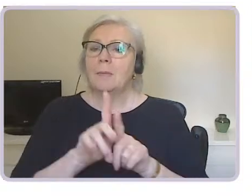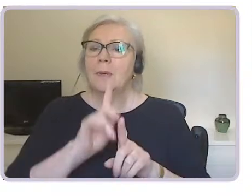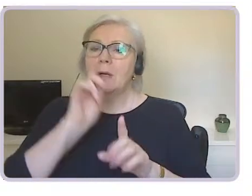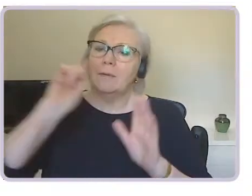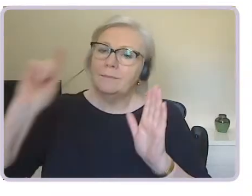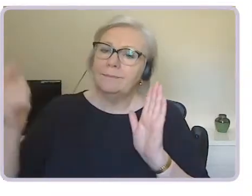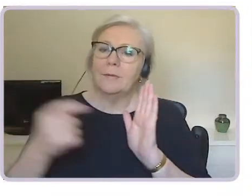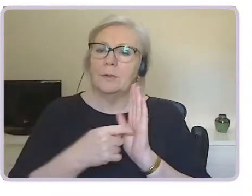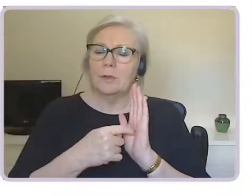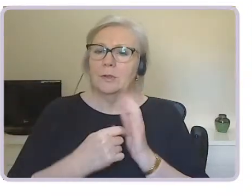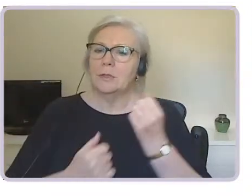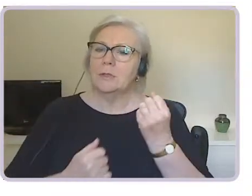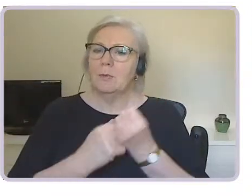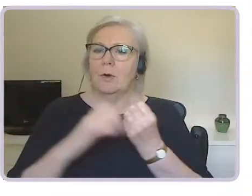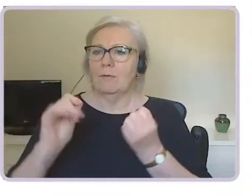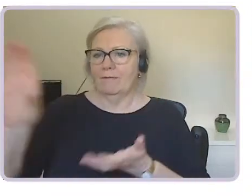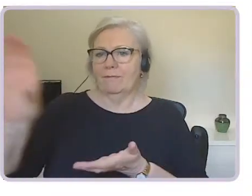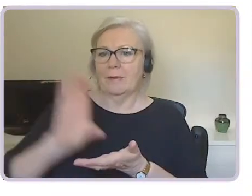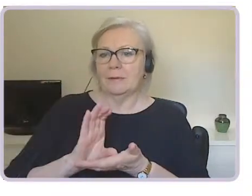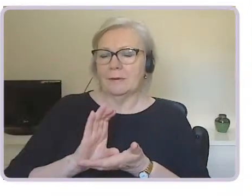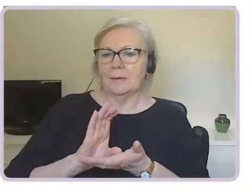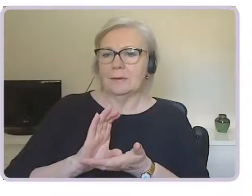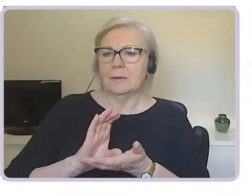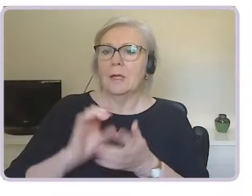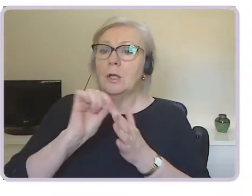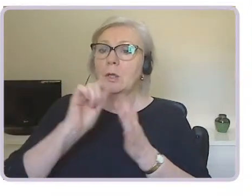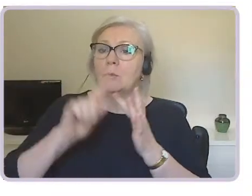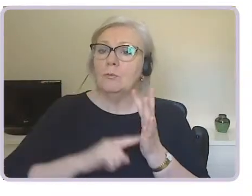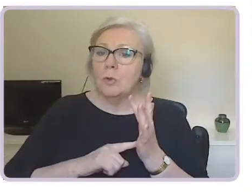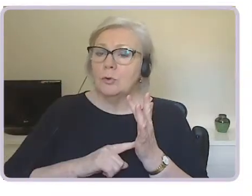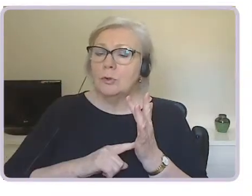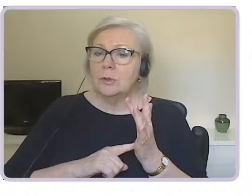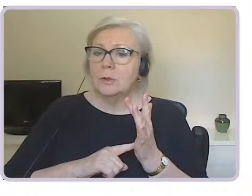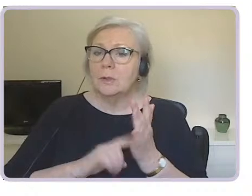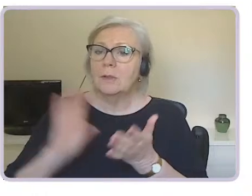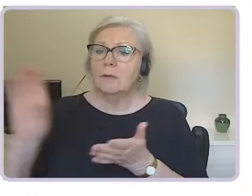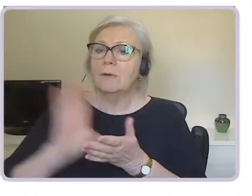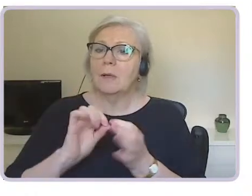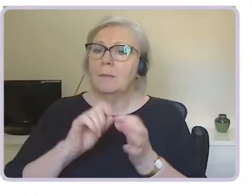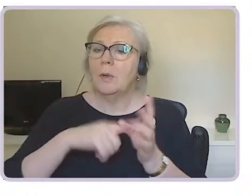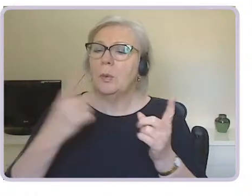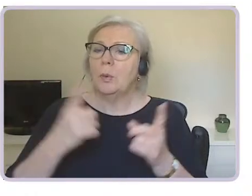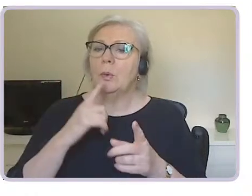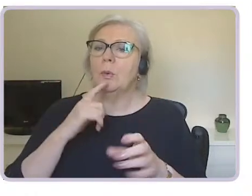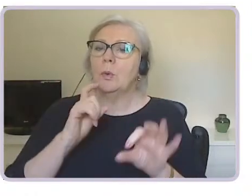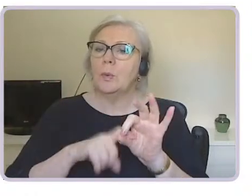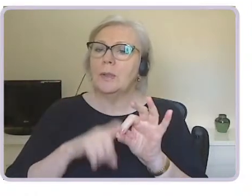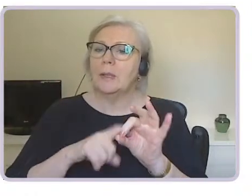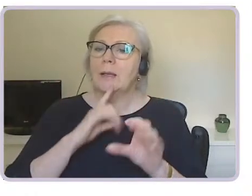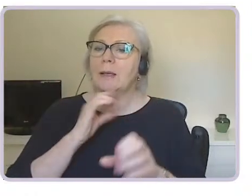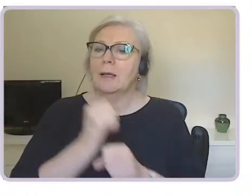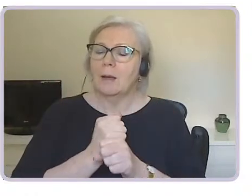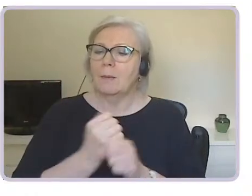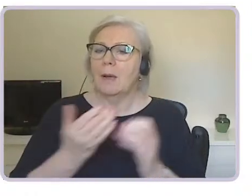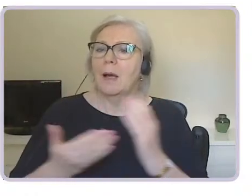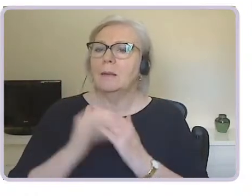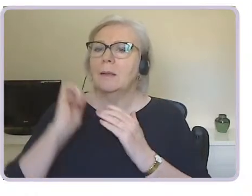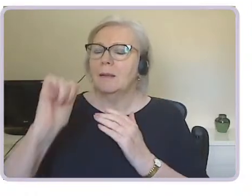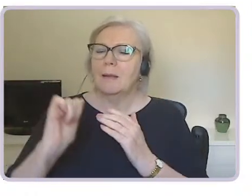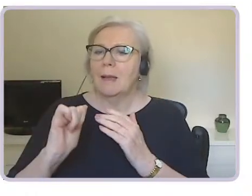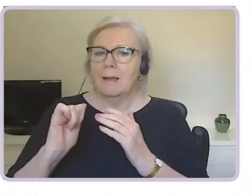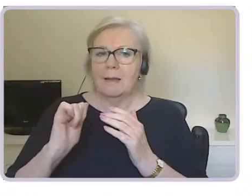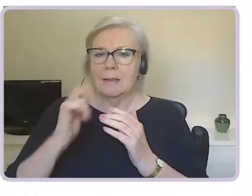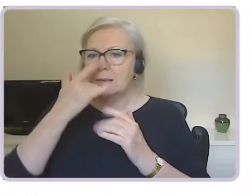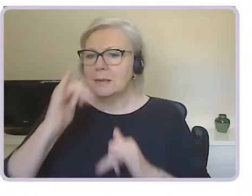from our funders. In the project I talked about today, it's currently funded by the Queensland Government through the Queensland Disaster Resilience Fund and the Department of